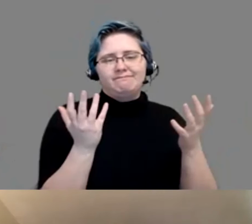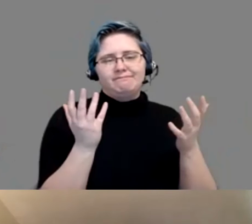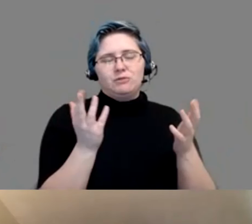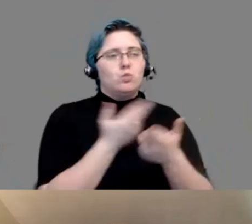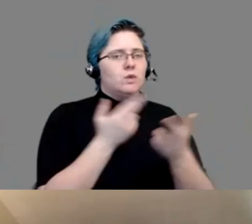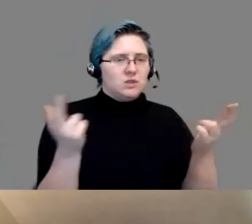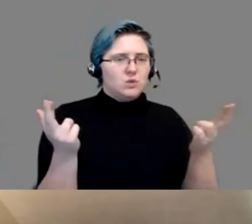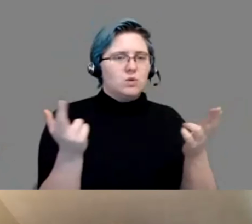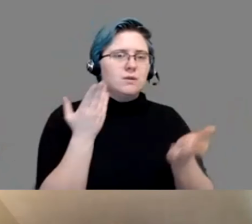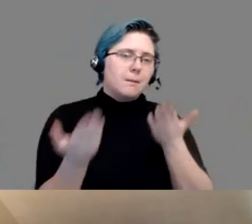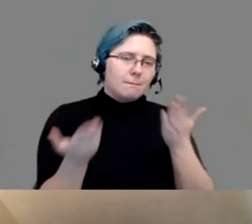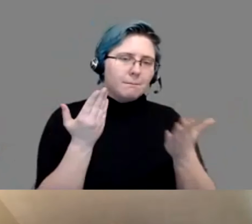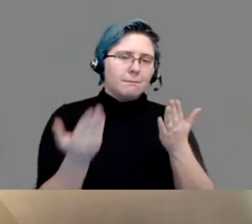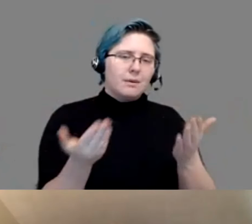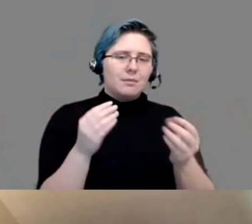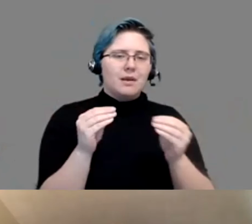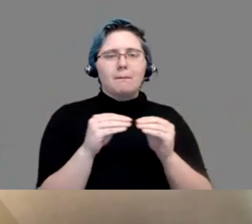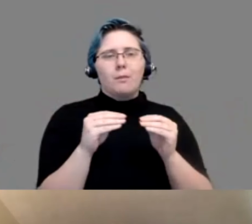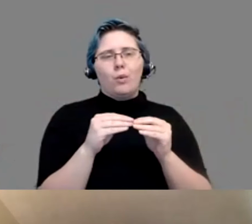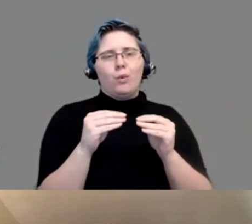resources that might be a little more